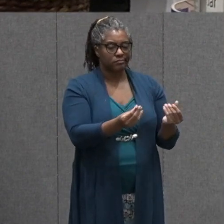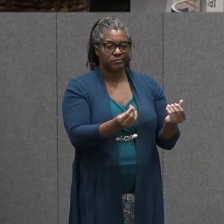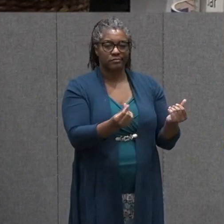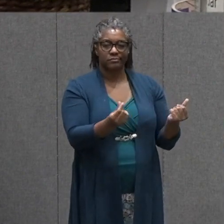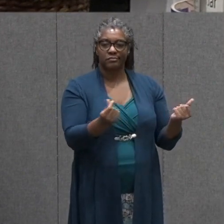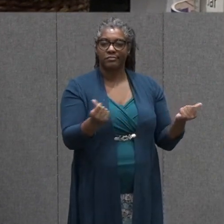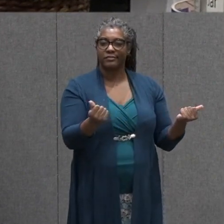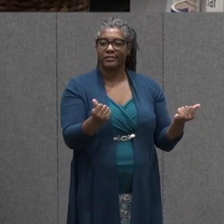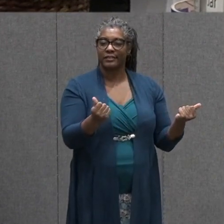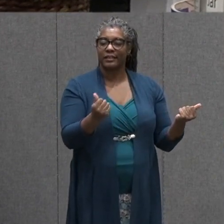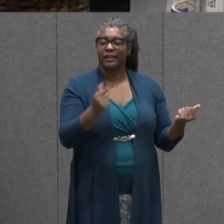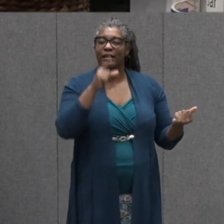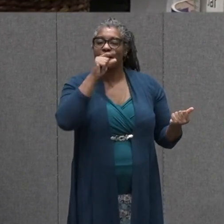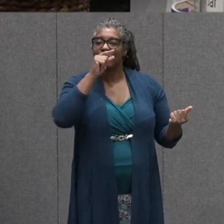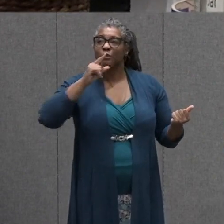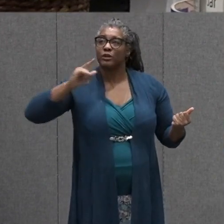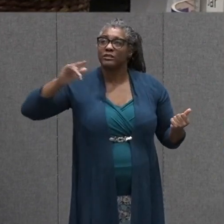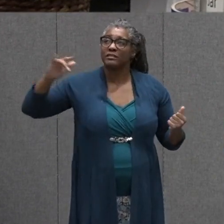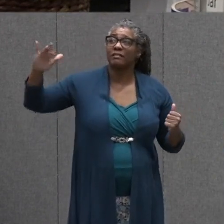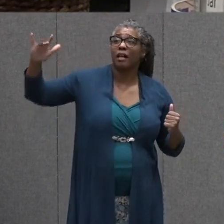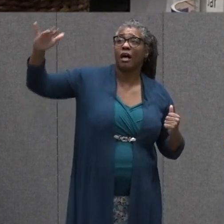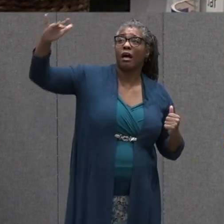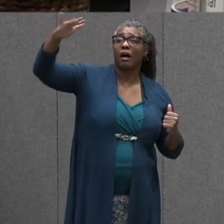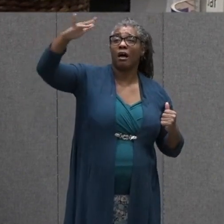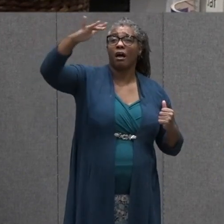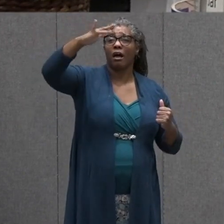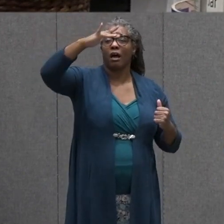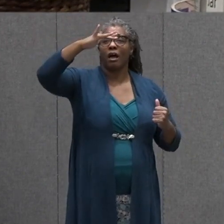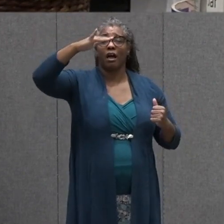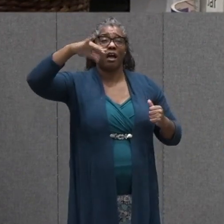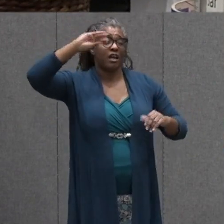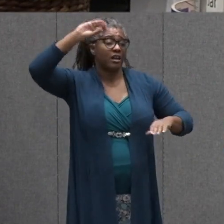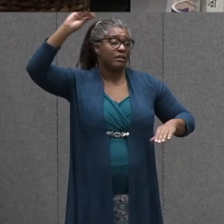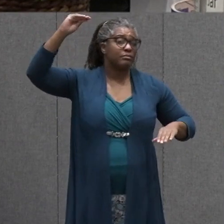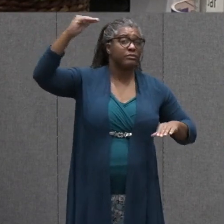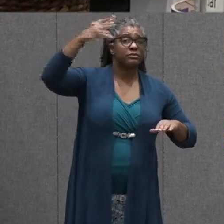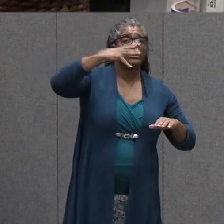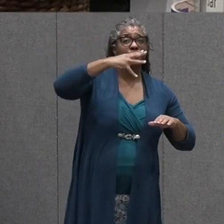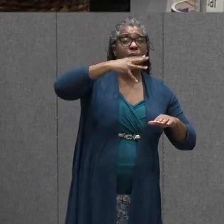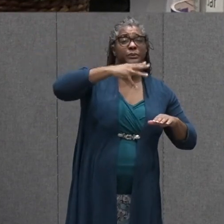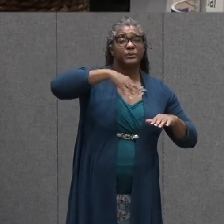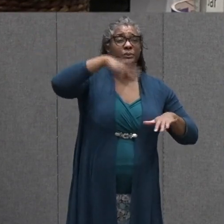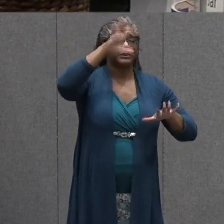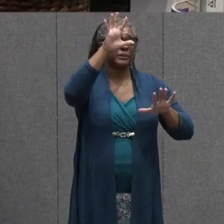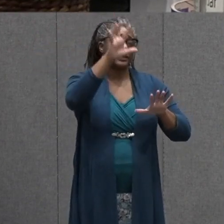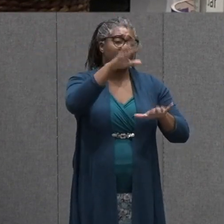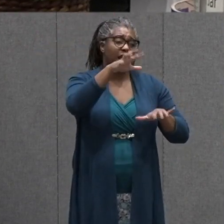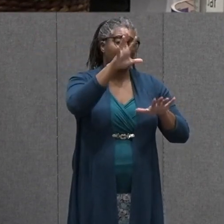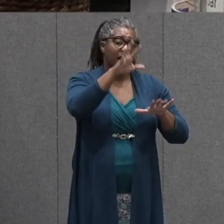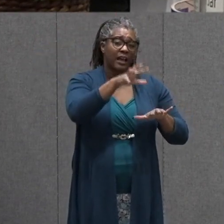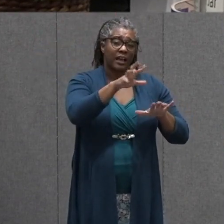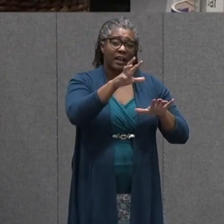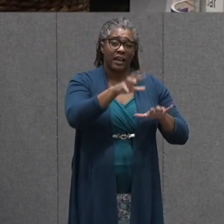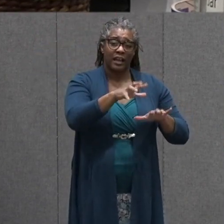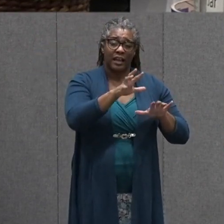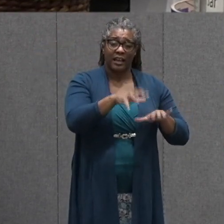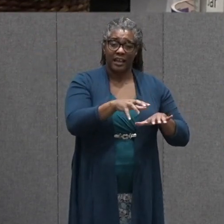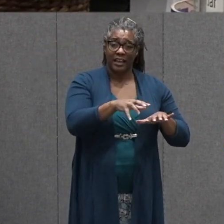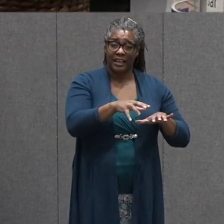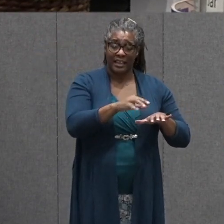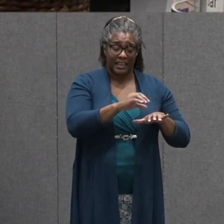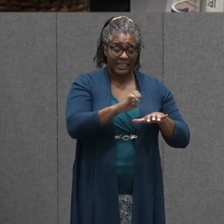guess based on what we see up here. Now, our other word of the day that we were looking at just now,